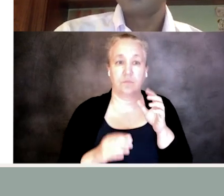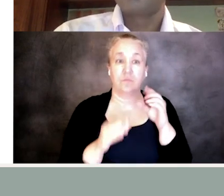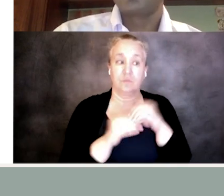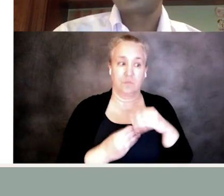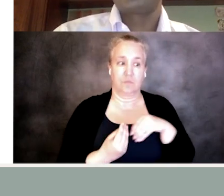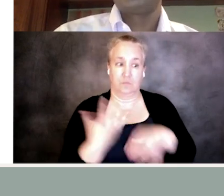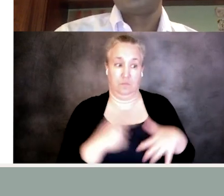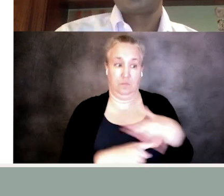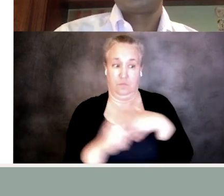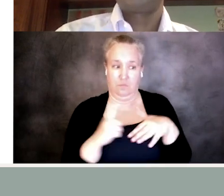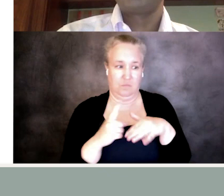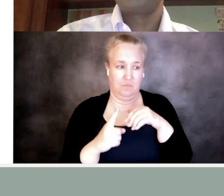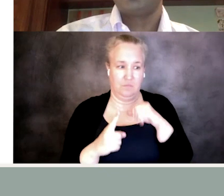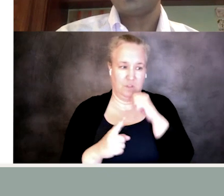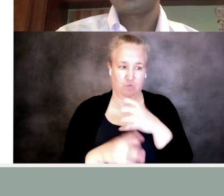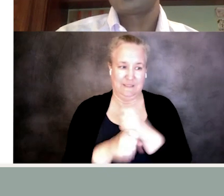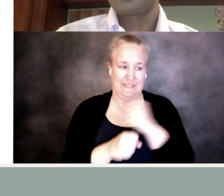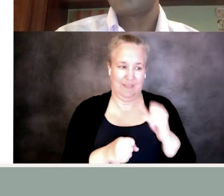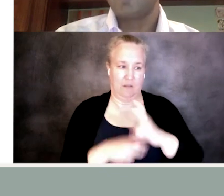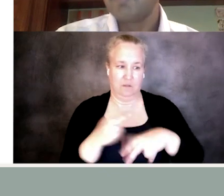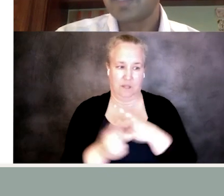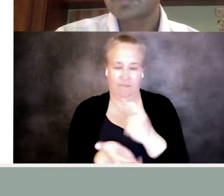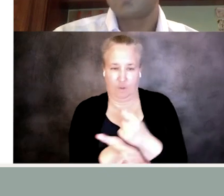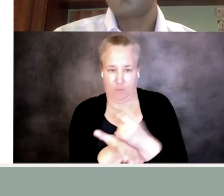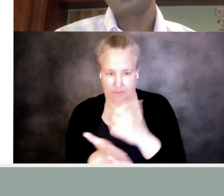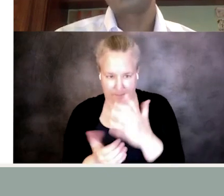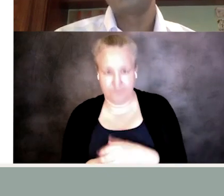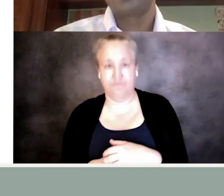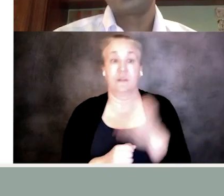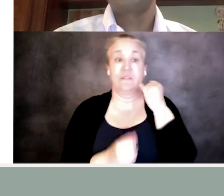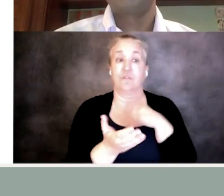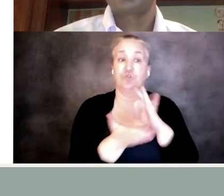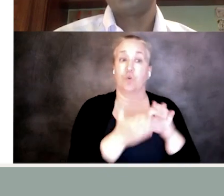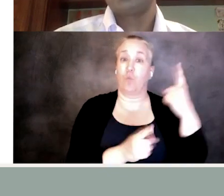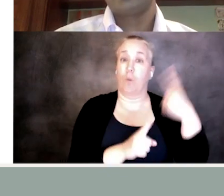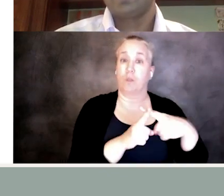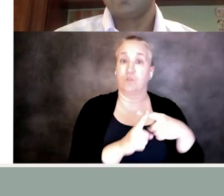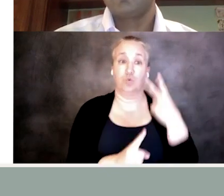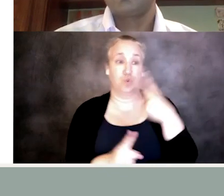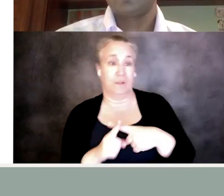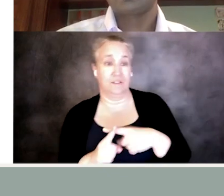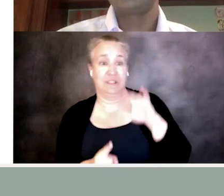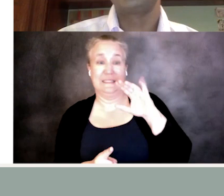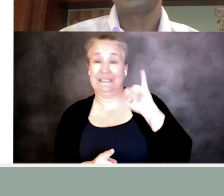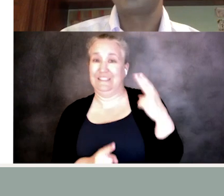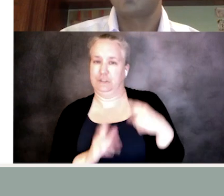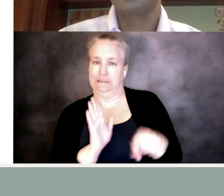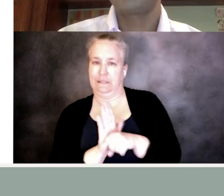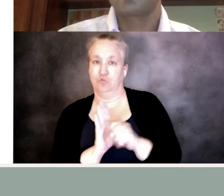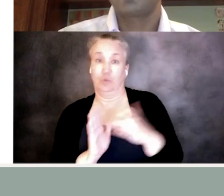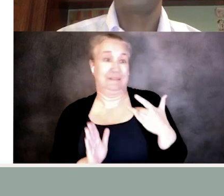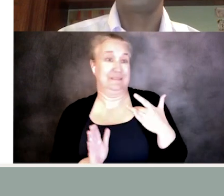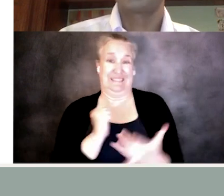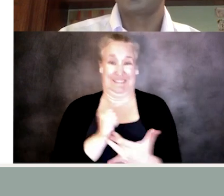HER2 low for this study was defined by IHC score of 1 plus or 2 plus, and FISH was negative. So technically they could not